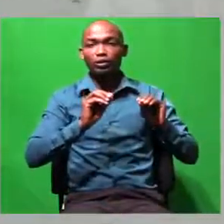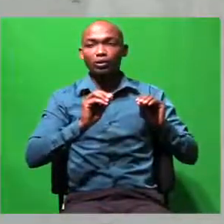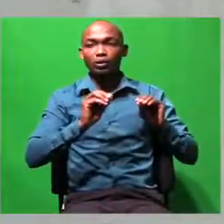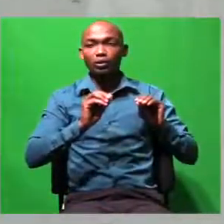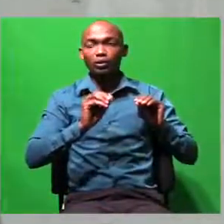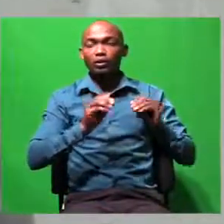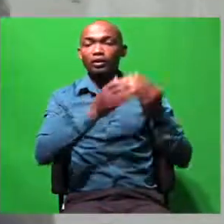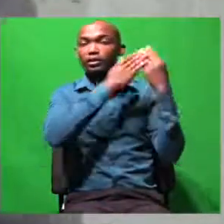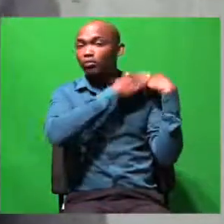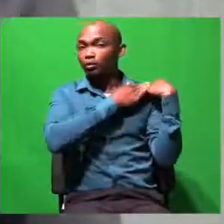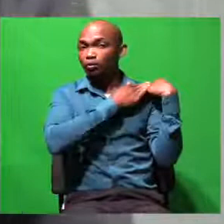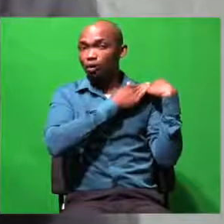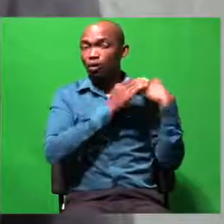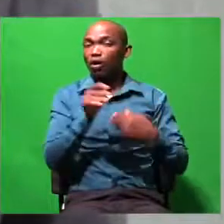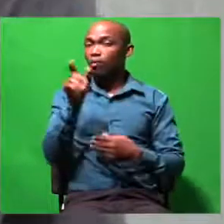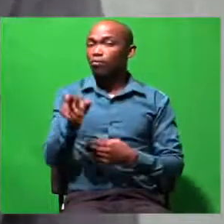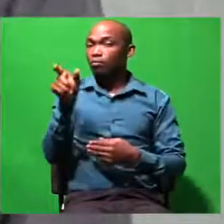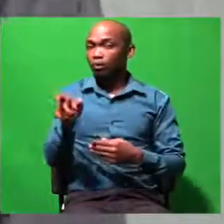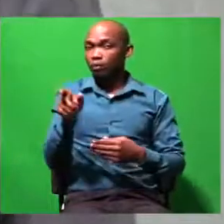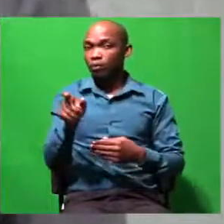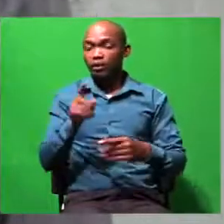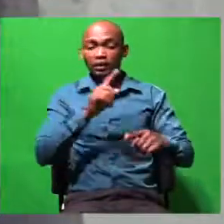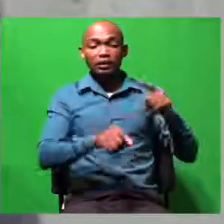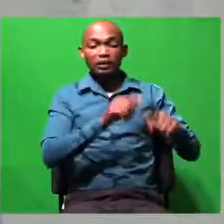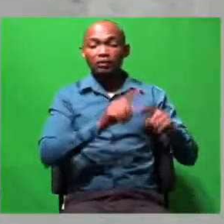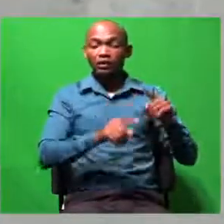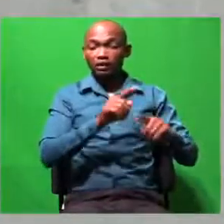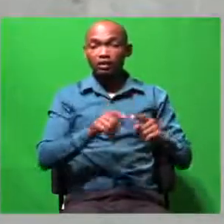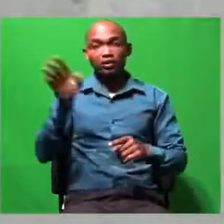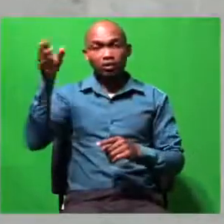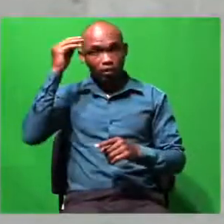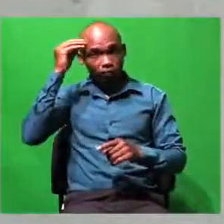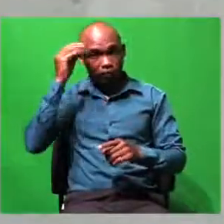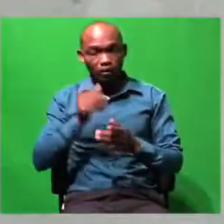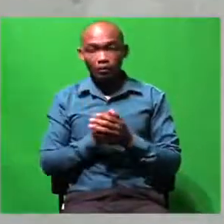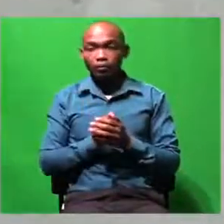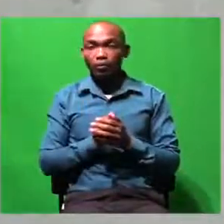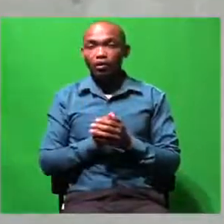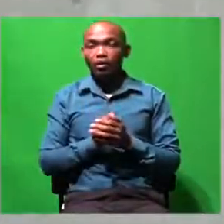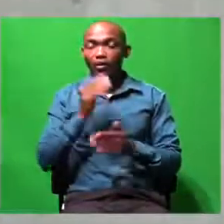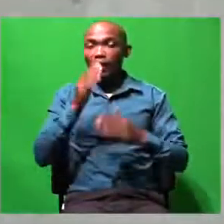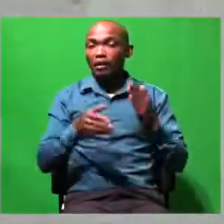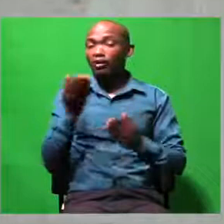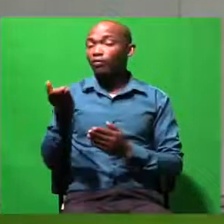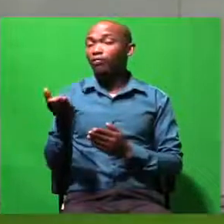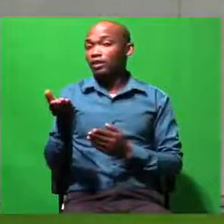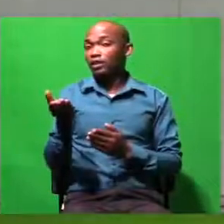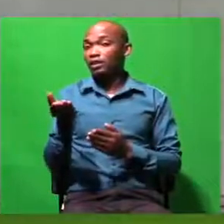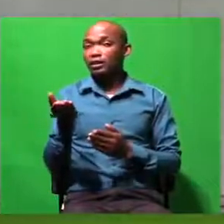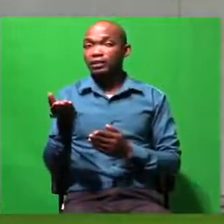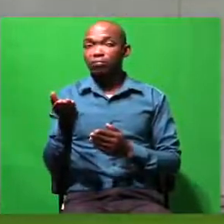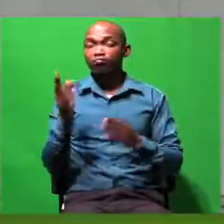Form 1. So at the end of this topic, my dear student, you are going to cover, first of all,